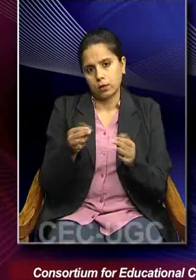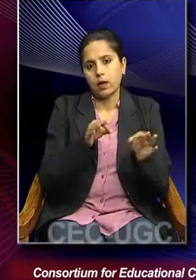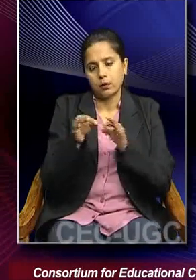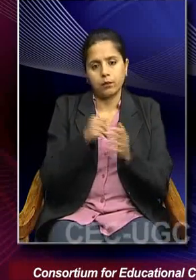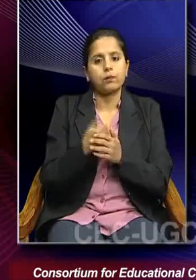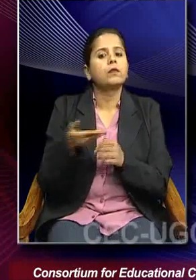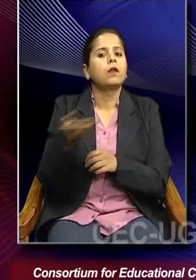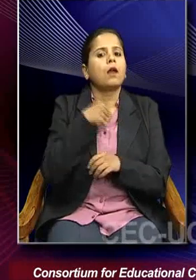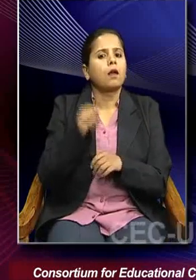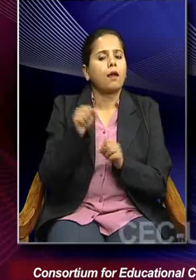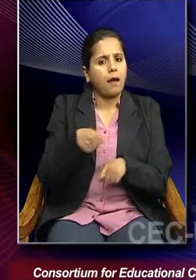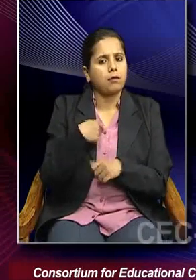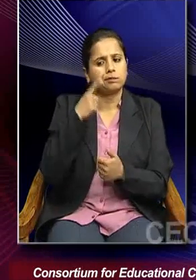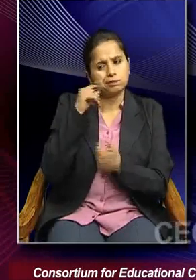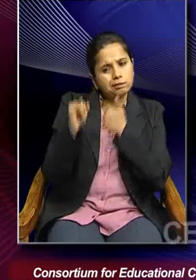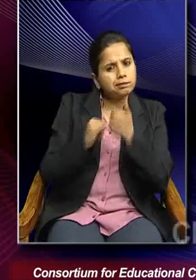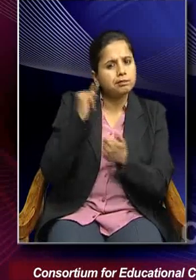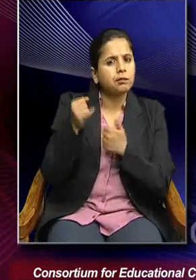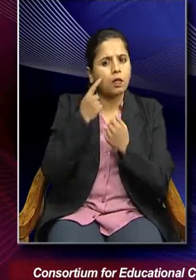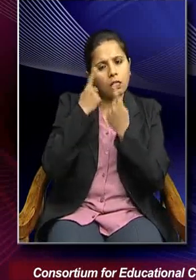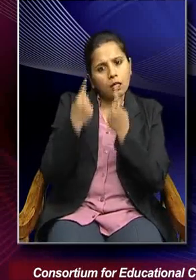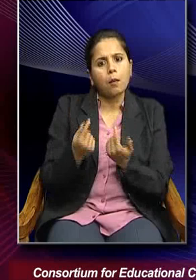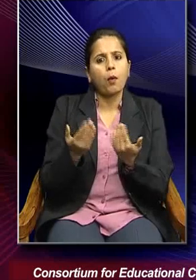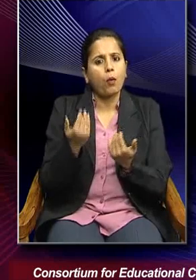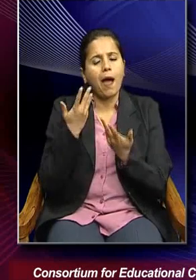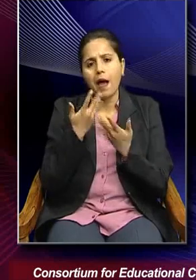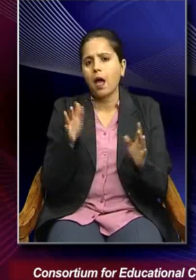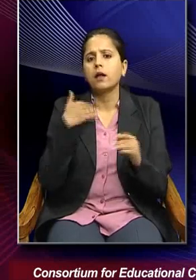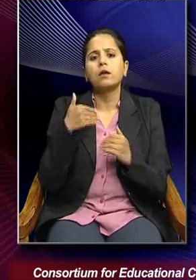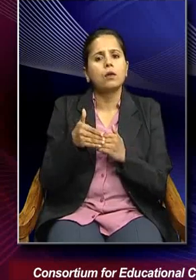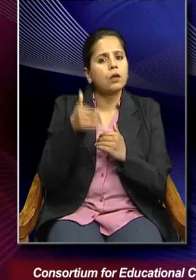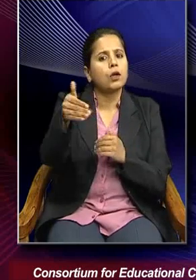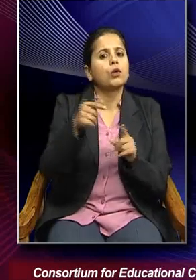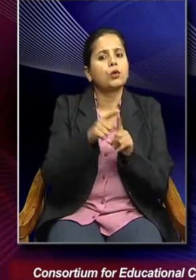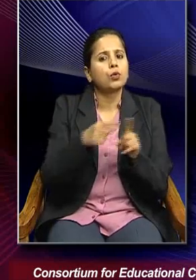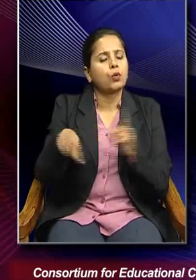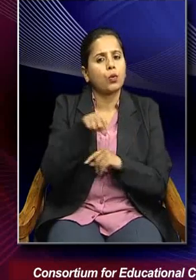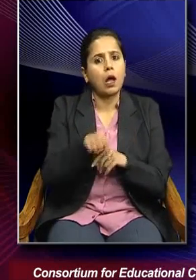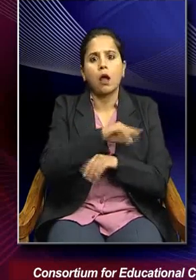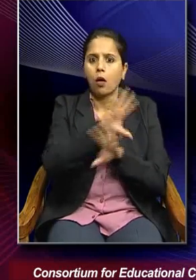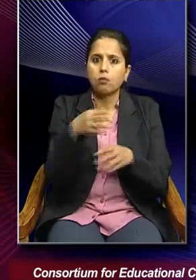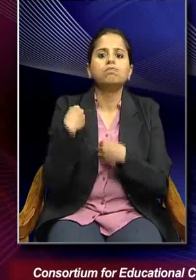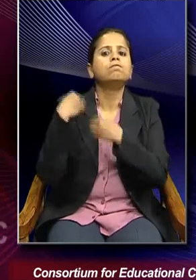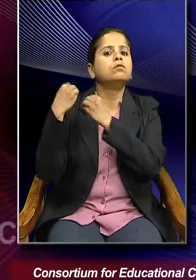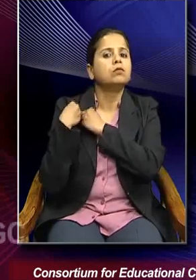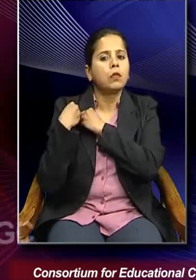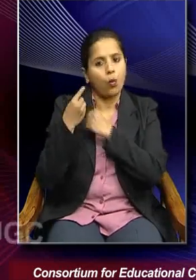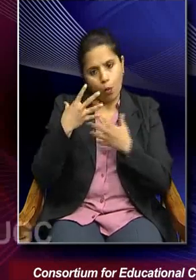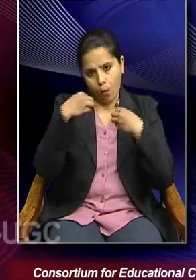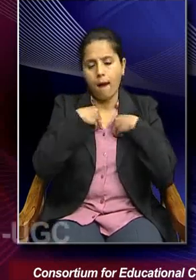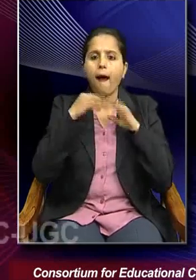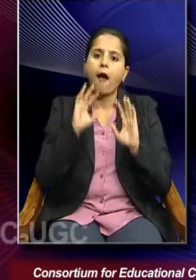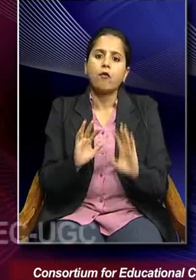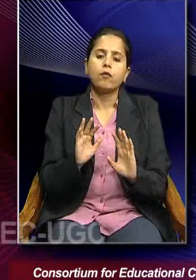are able to critically analyze whatever goes on around us and also within us. So